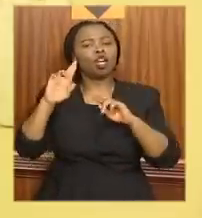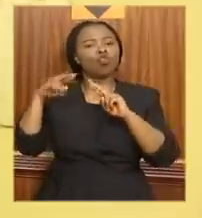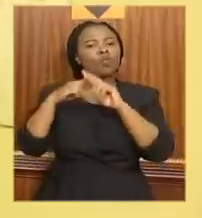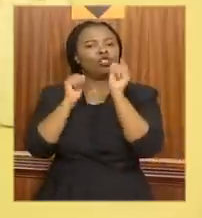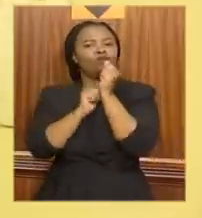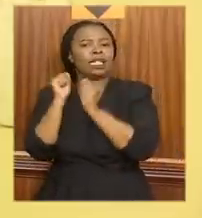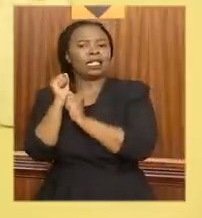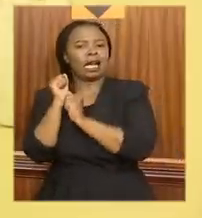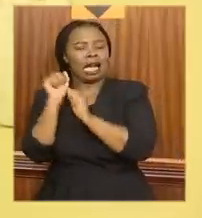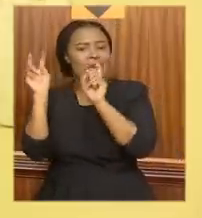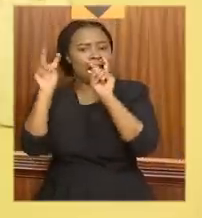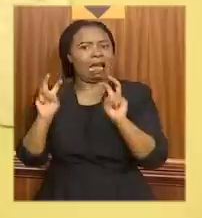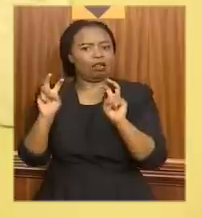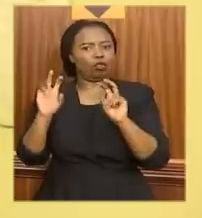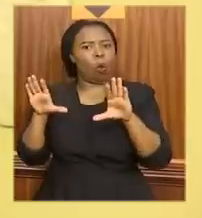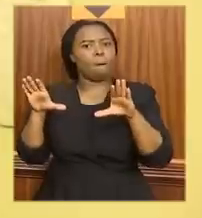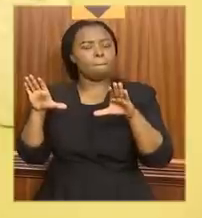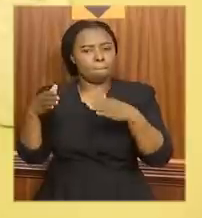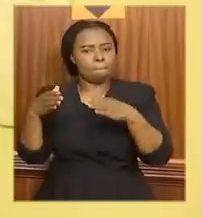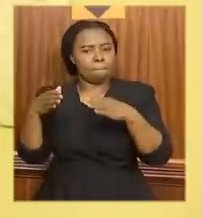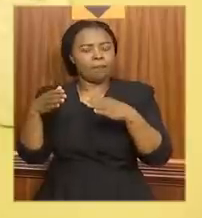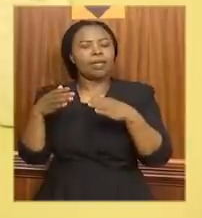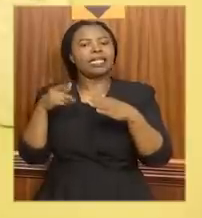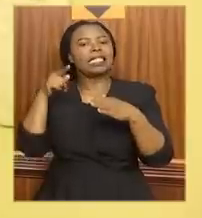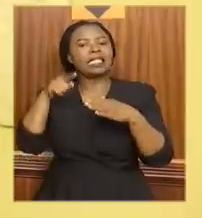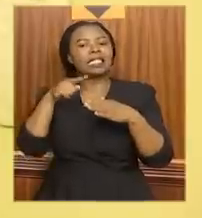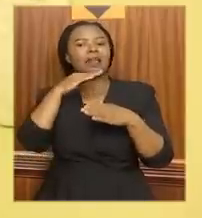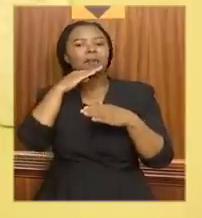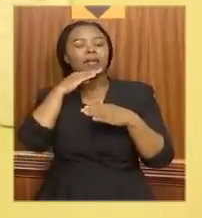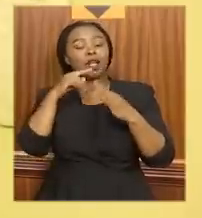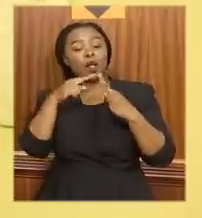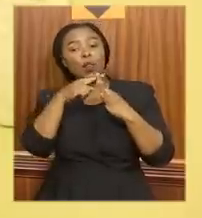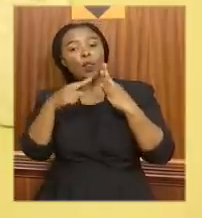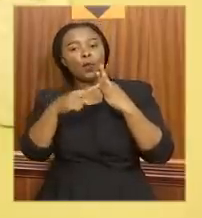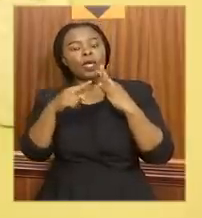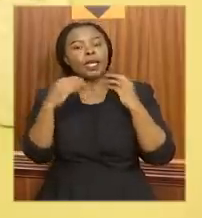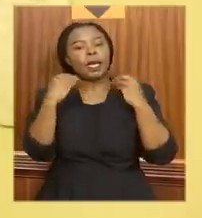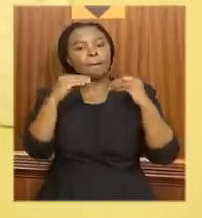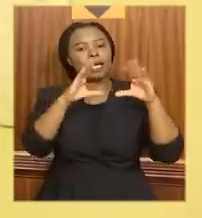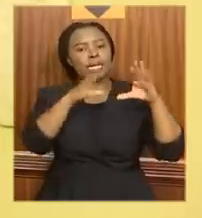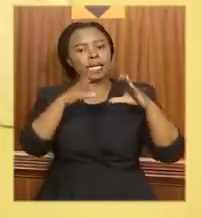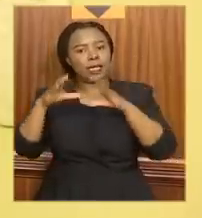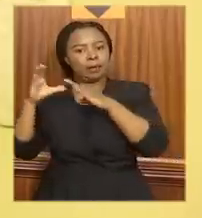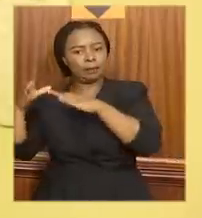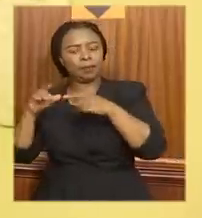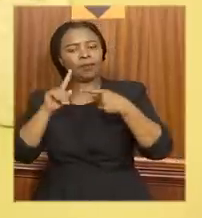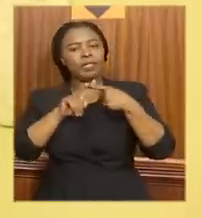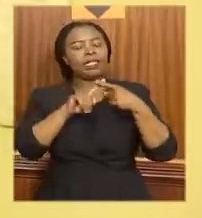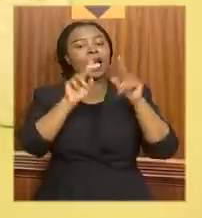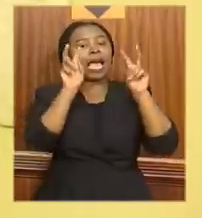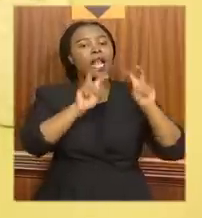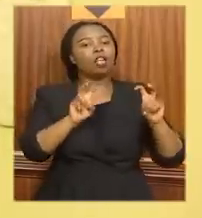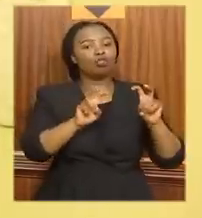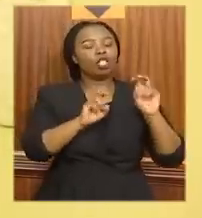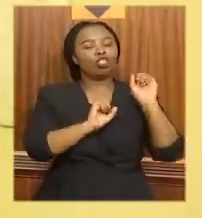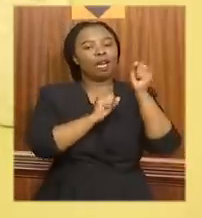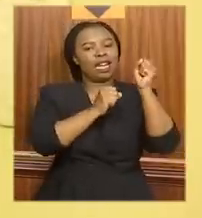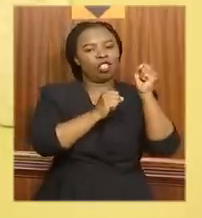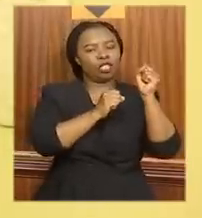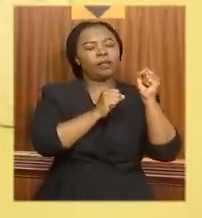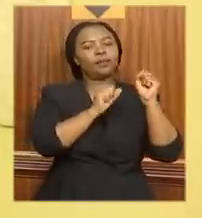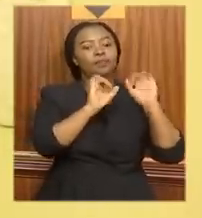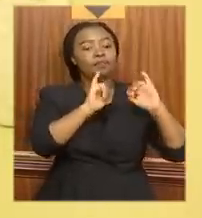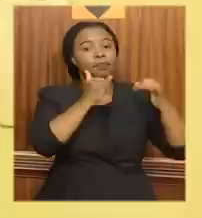result in the establishment of 3 entities, namely an electricity generation entity, an